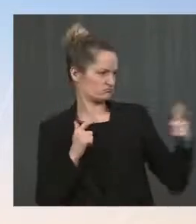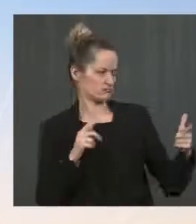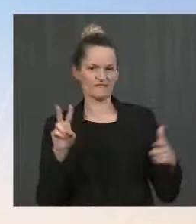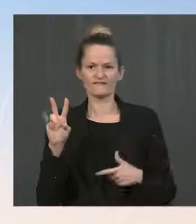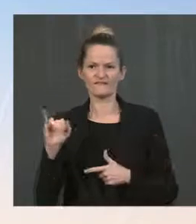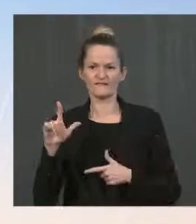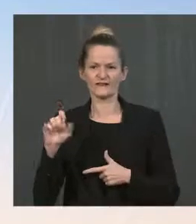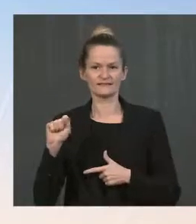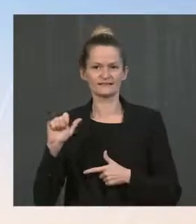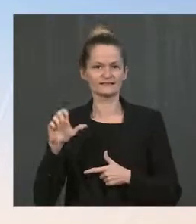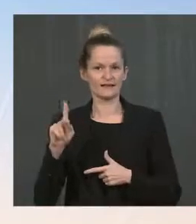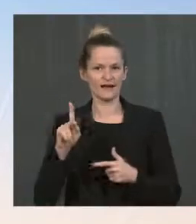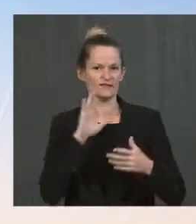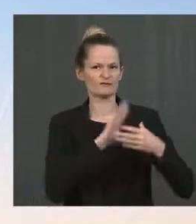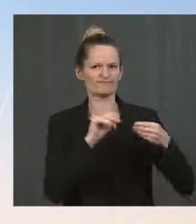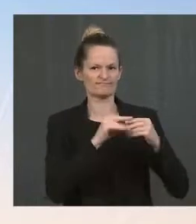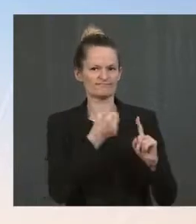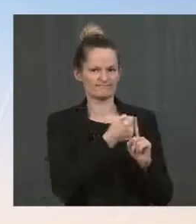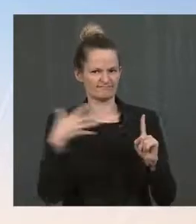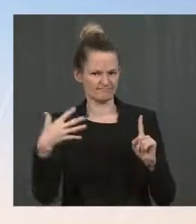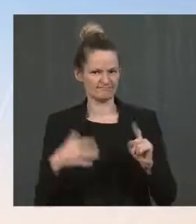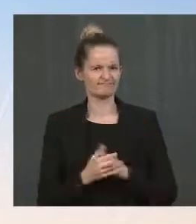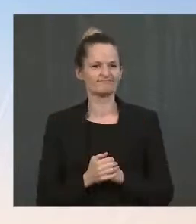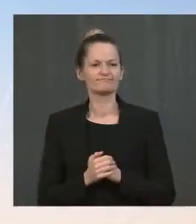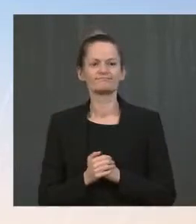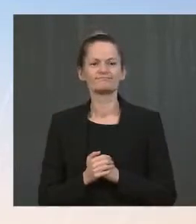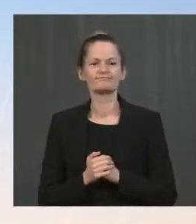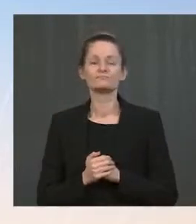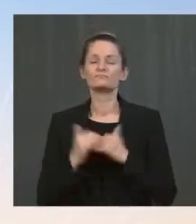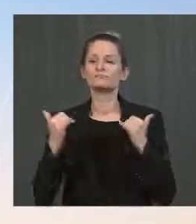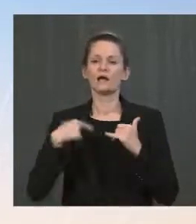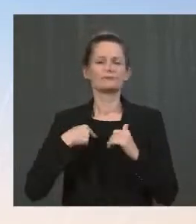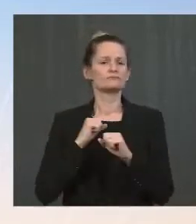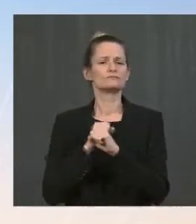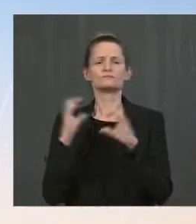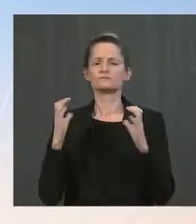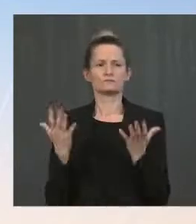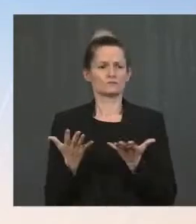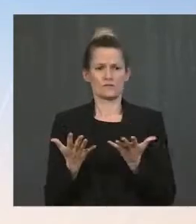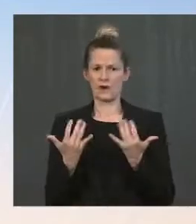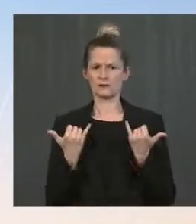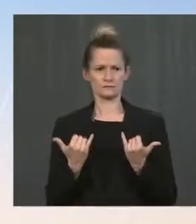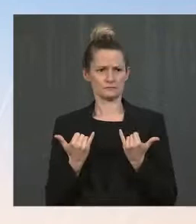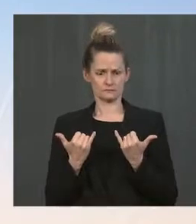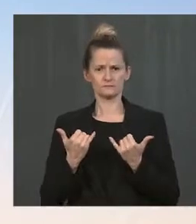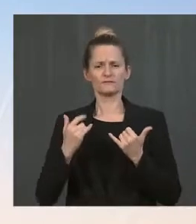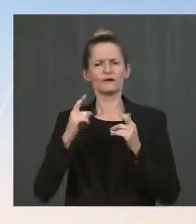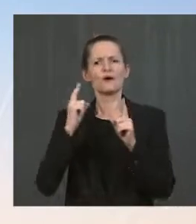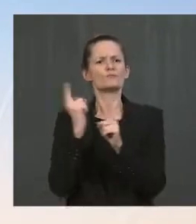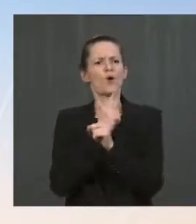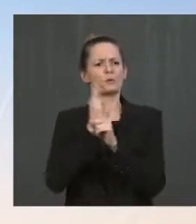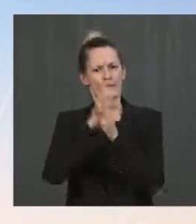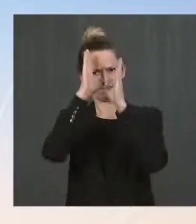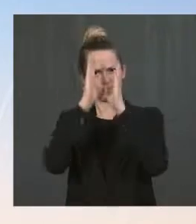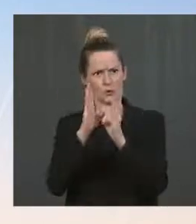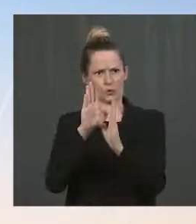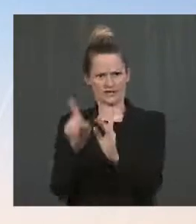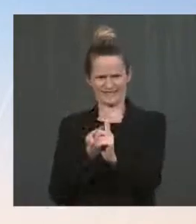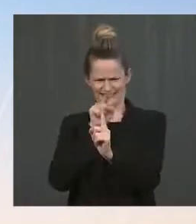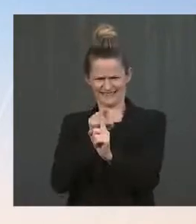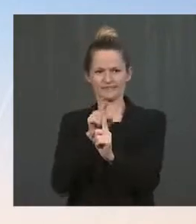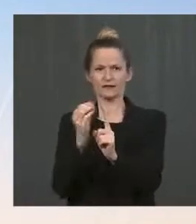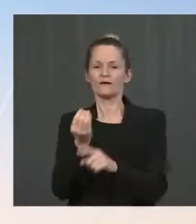the context here is the focus, appropriate focus on the question of grocery